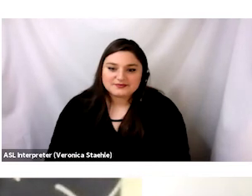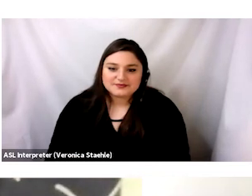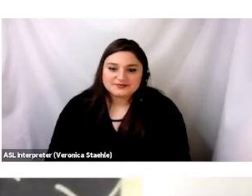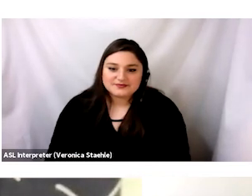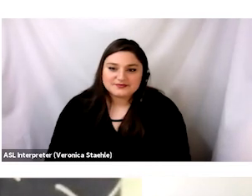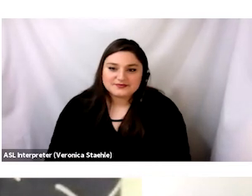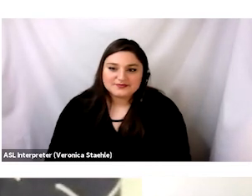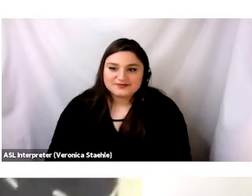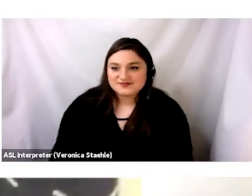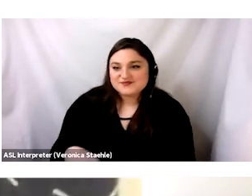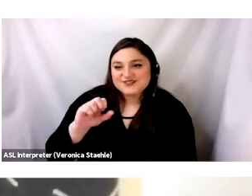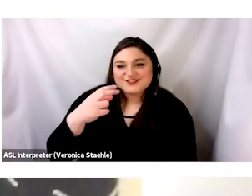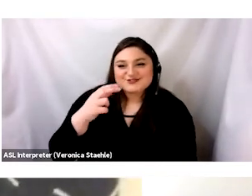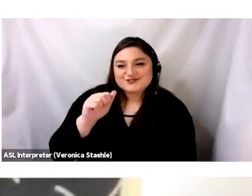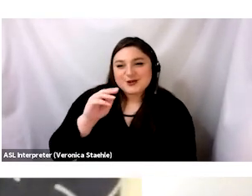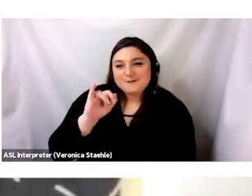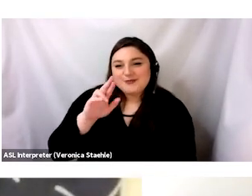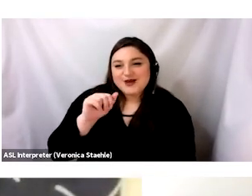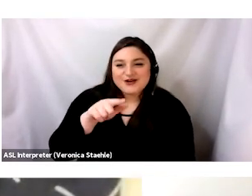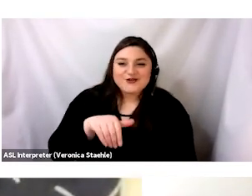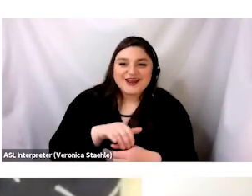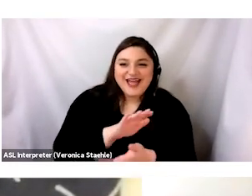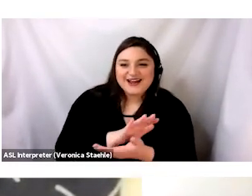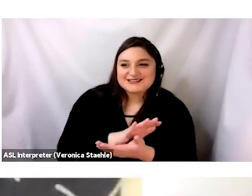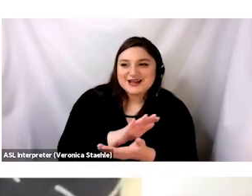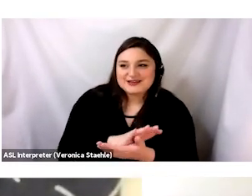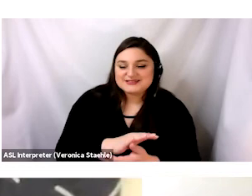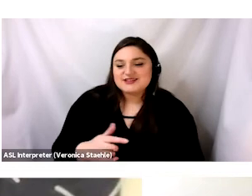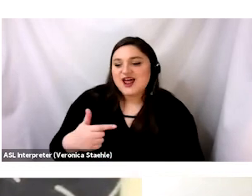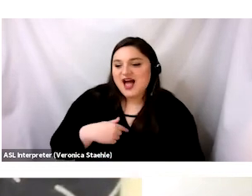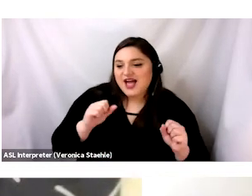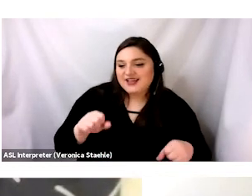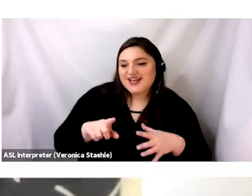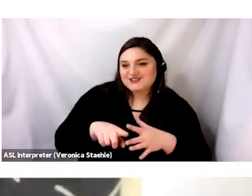since you're in the academic field? Yes, I can start.